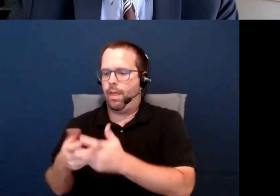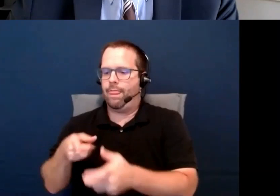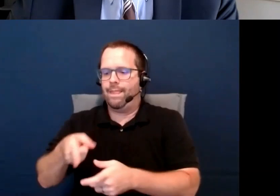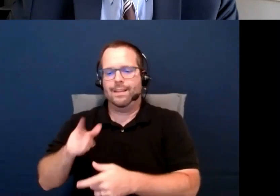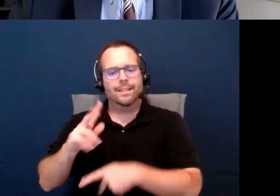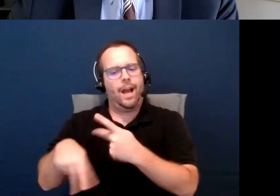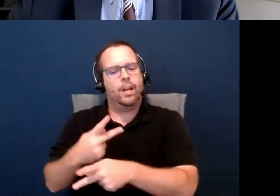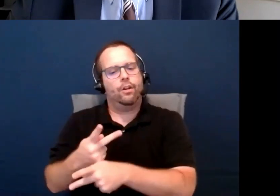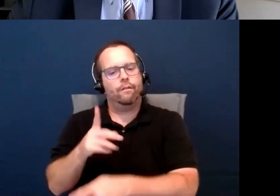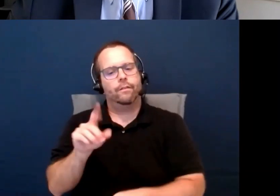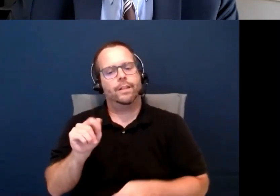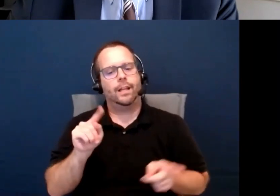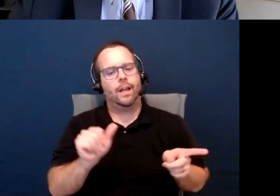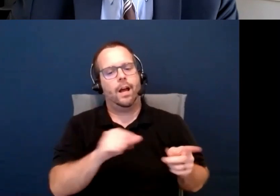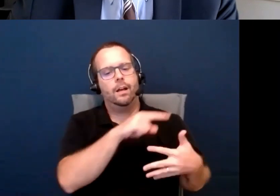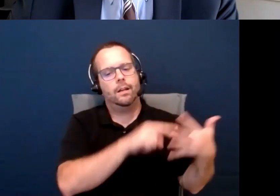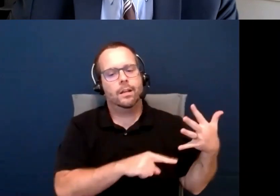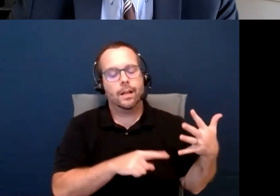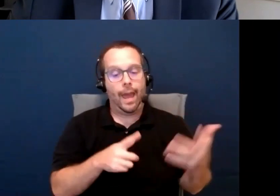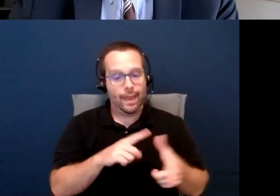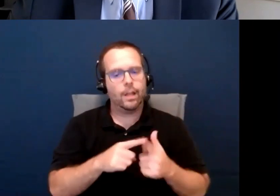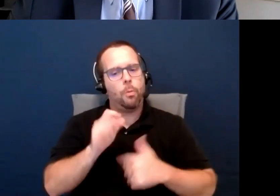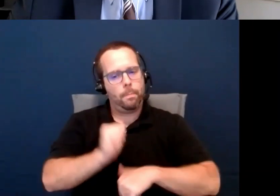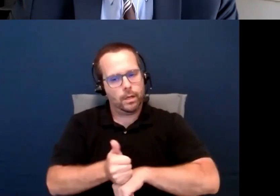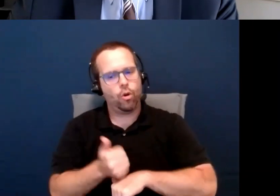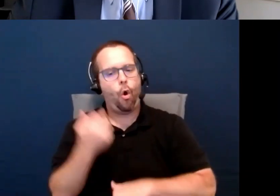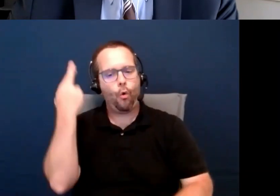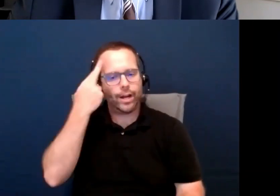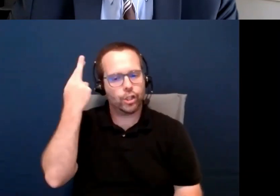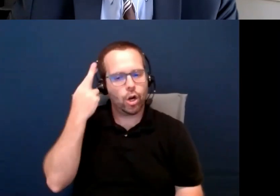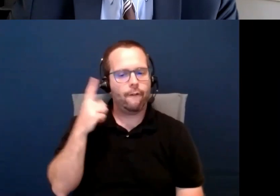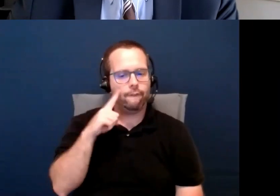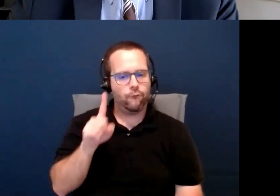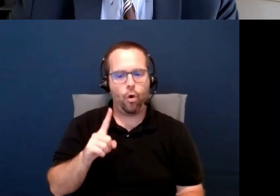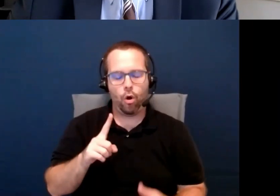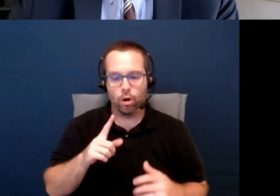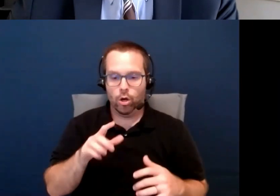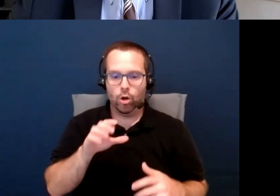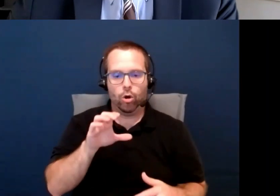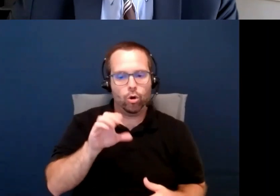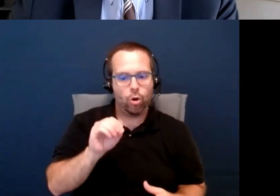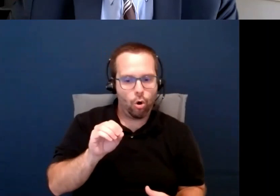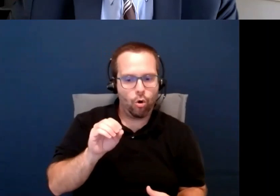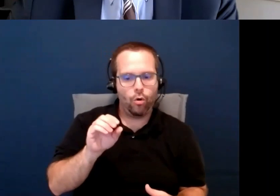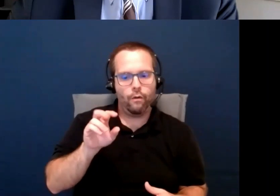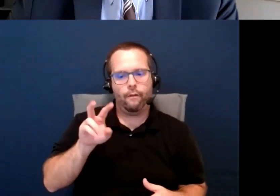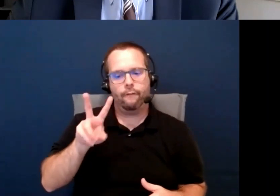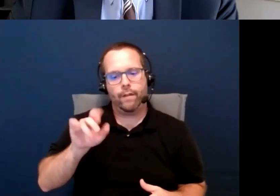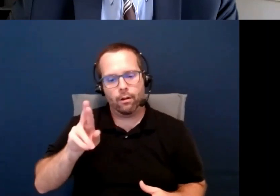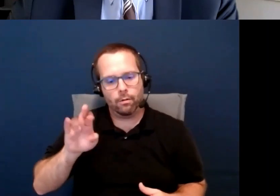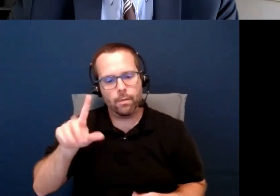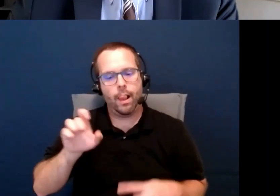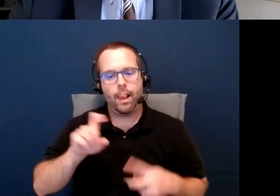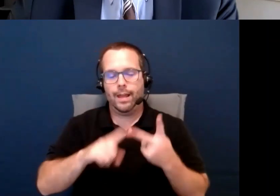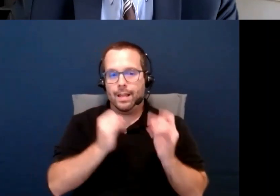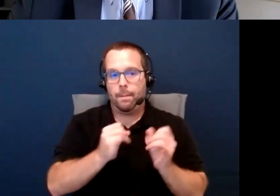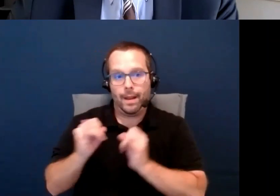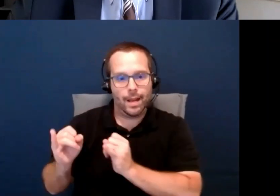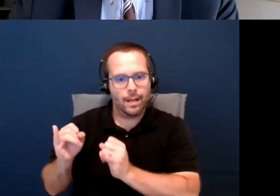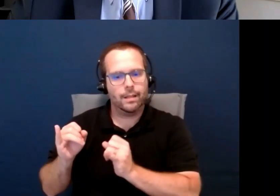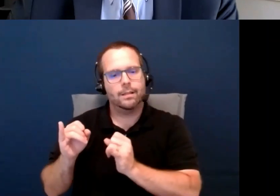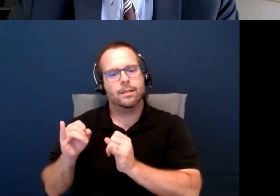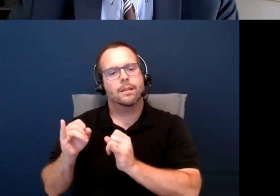your variables, both your covariates, your independent variables, as well as your outcome variables.